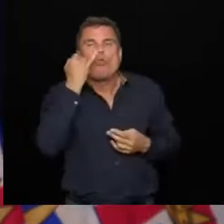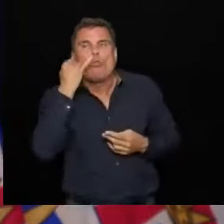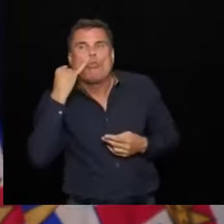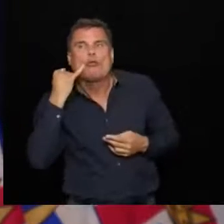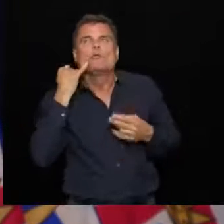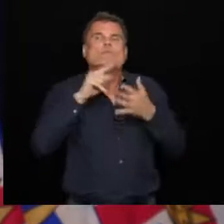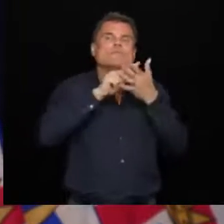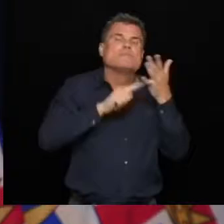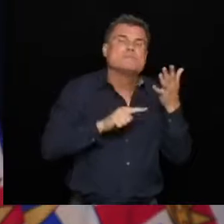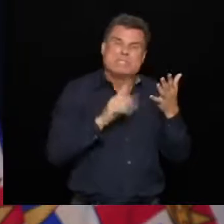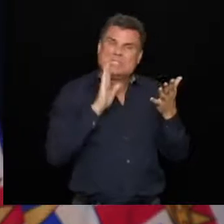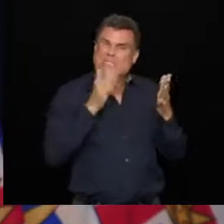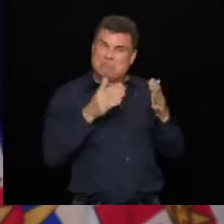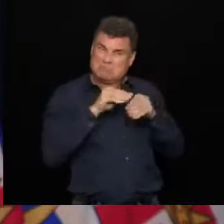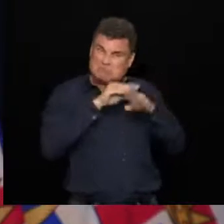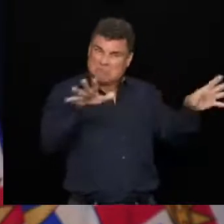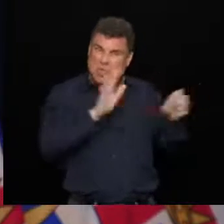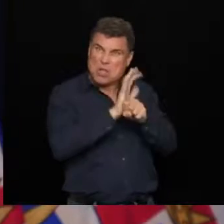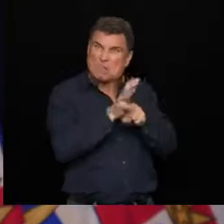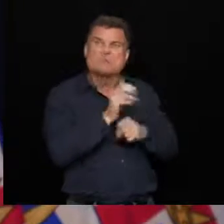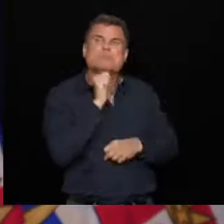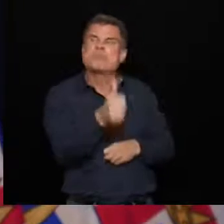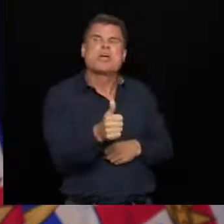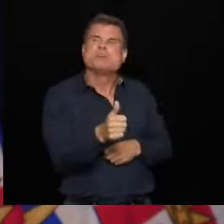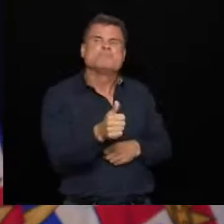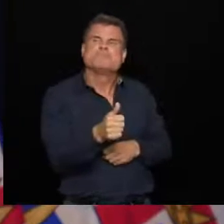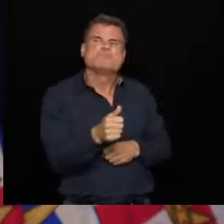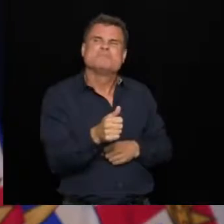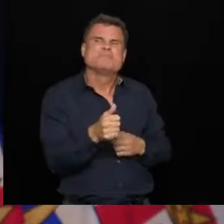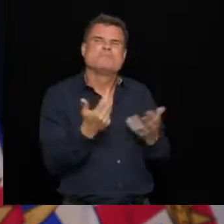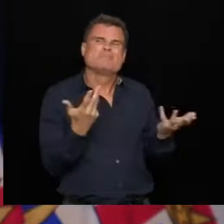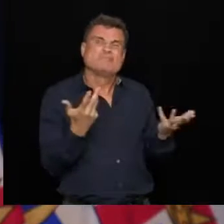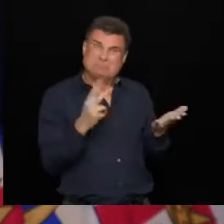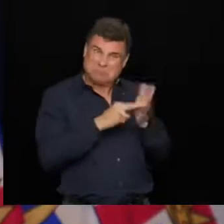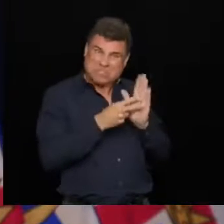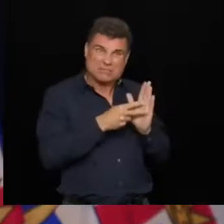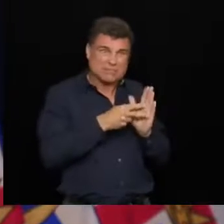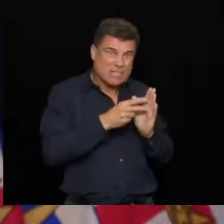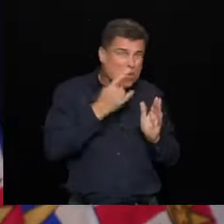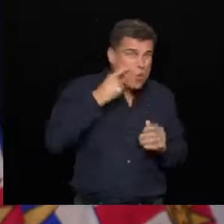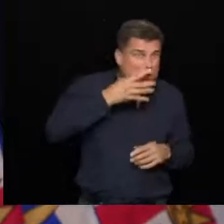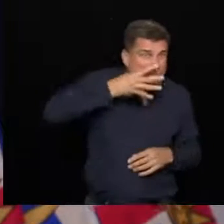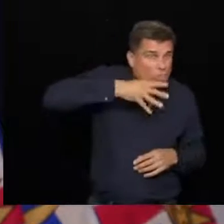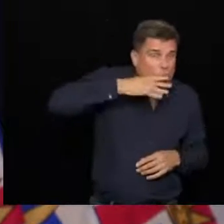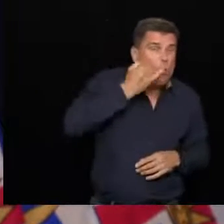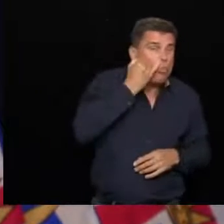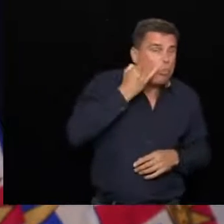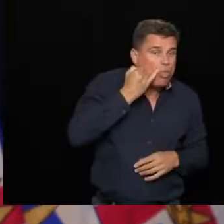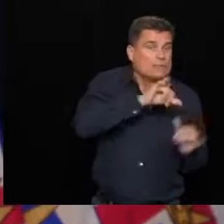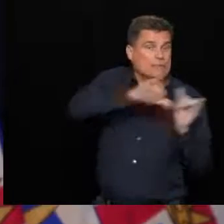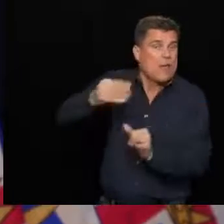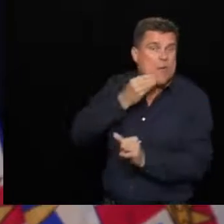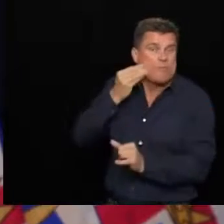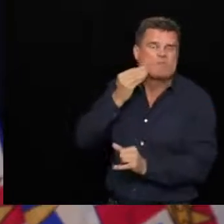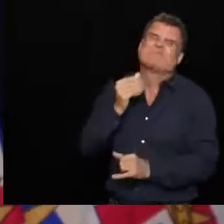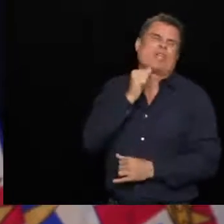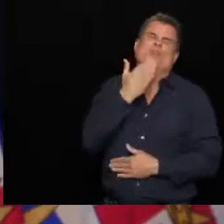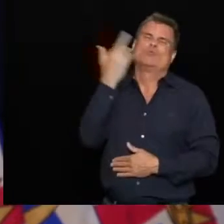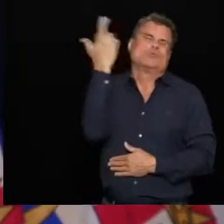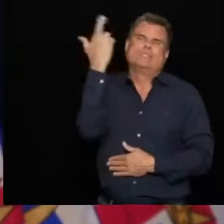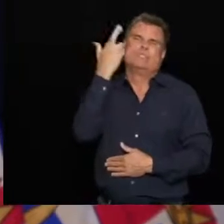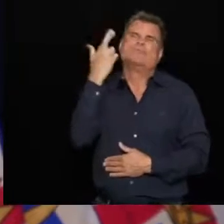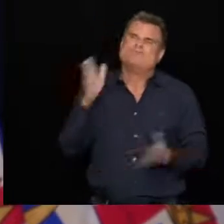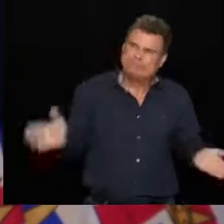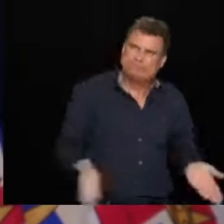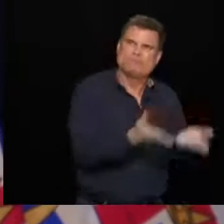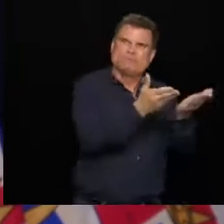is not a reason for a child, and we're talking about children here, to necessarily stay home from school. So those are things that